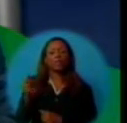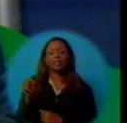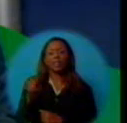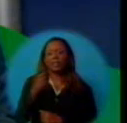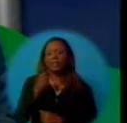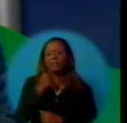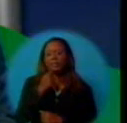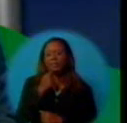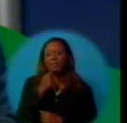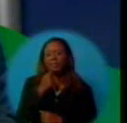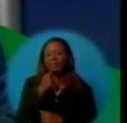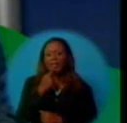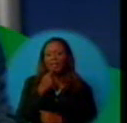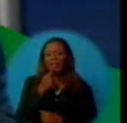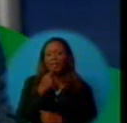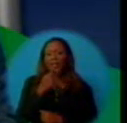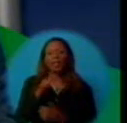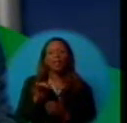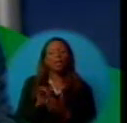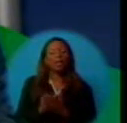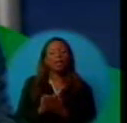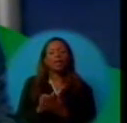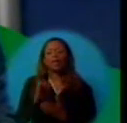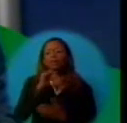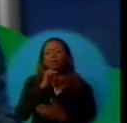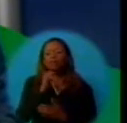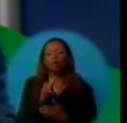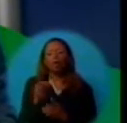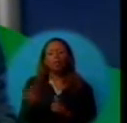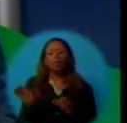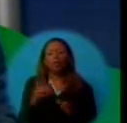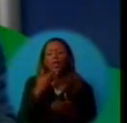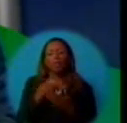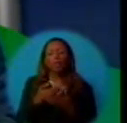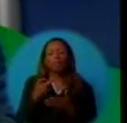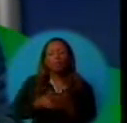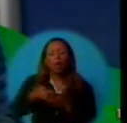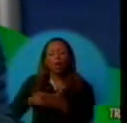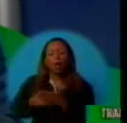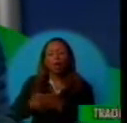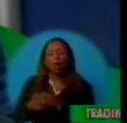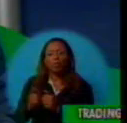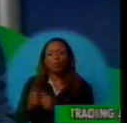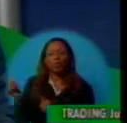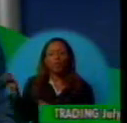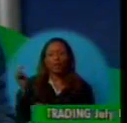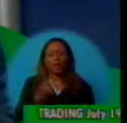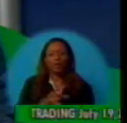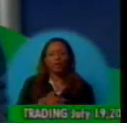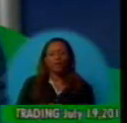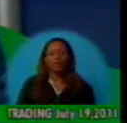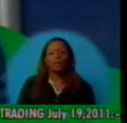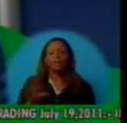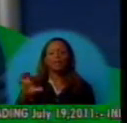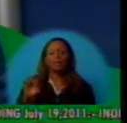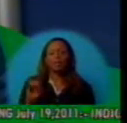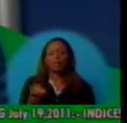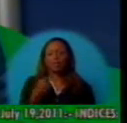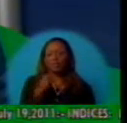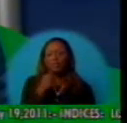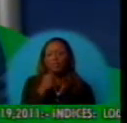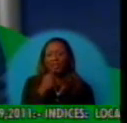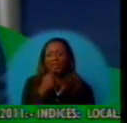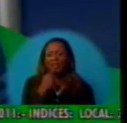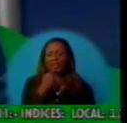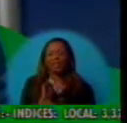that it's engaging in predatory pricing on its routes. Chairman and Chief Executive Officer Ian Burns has hit back at critics who say the